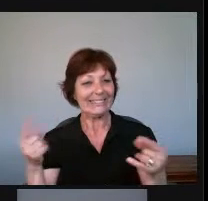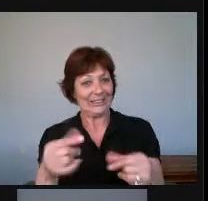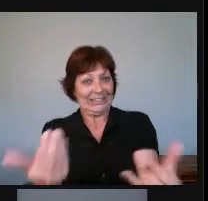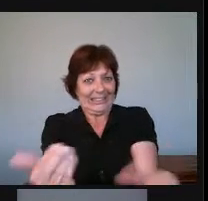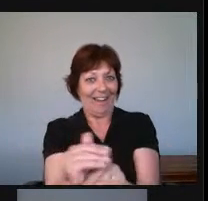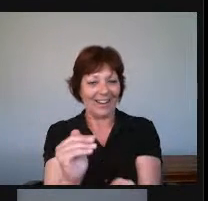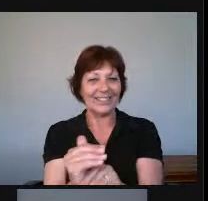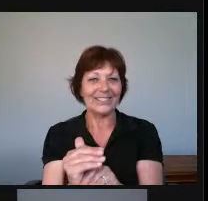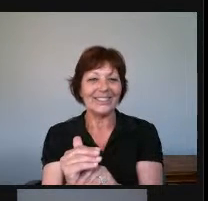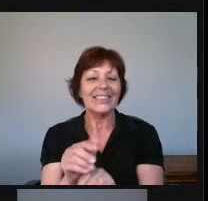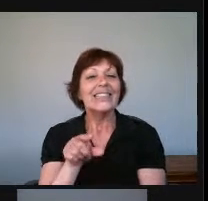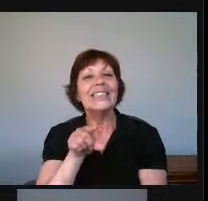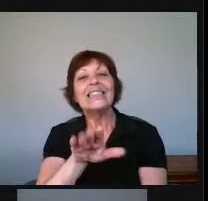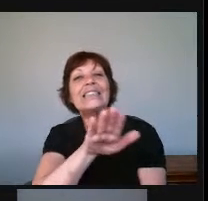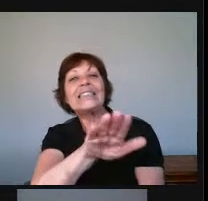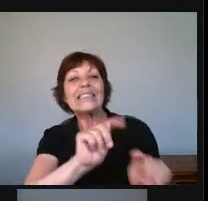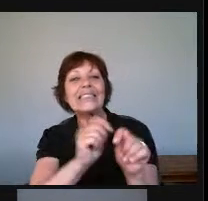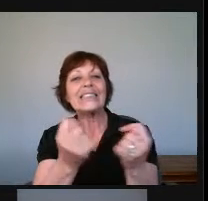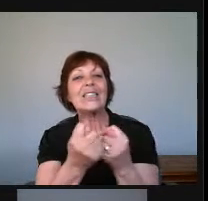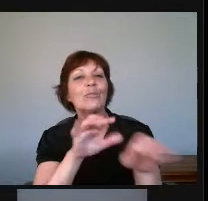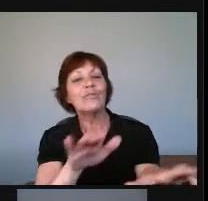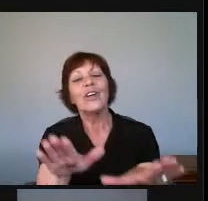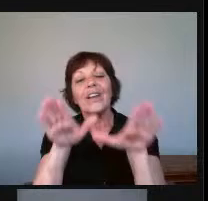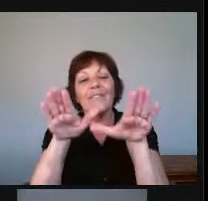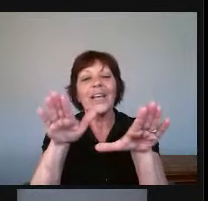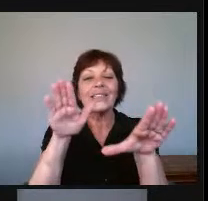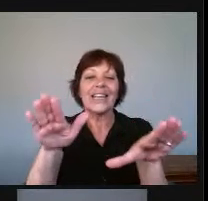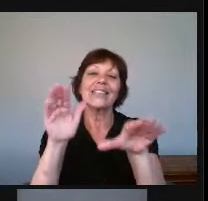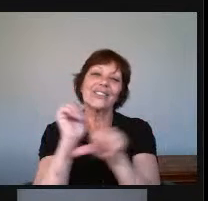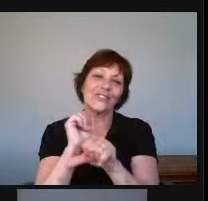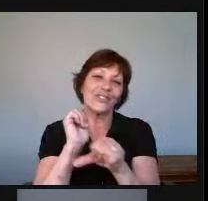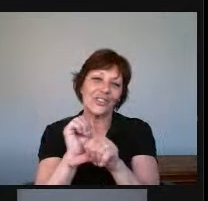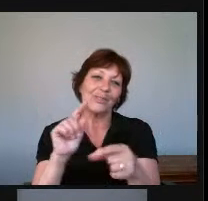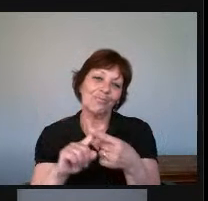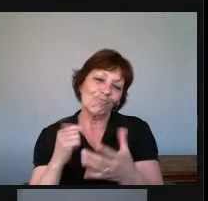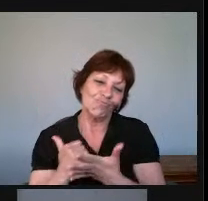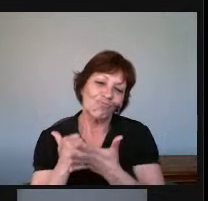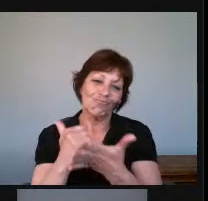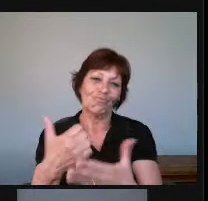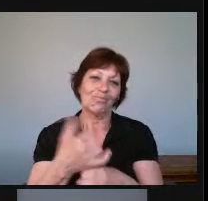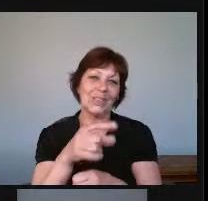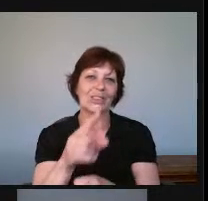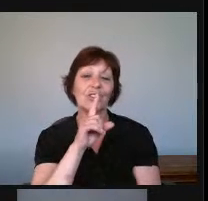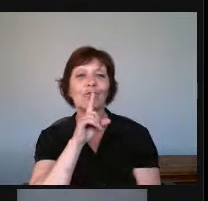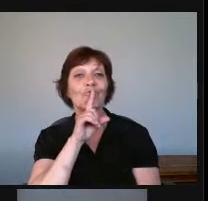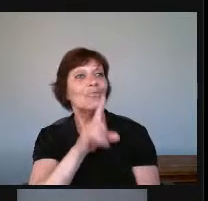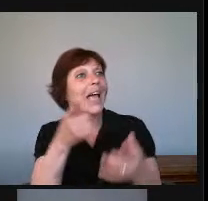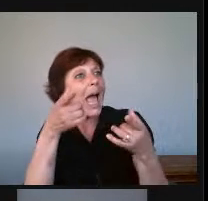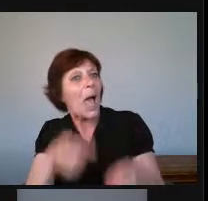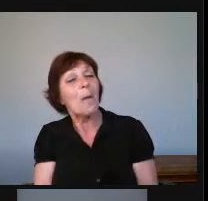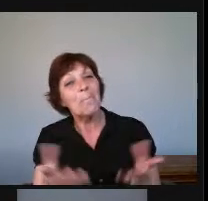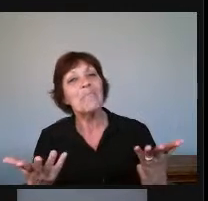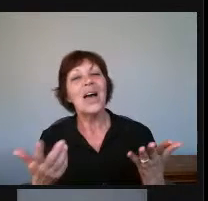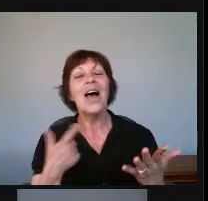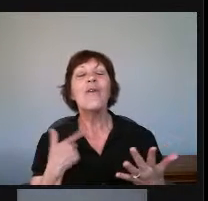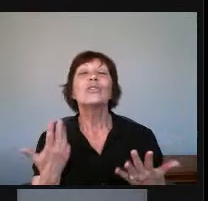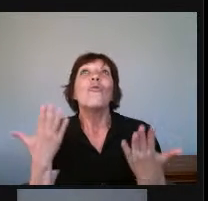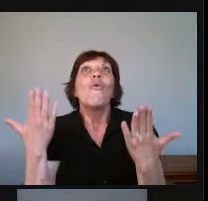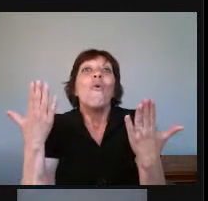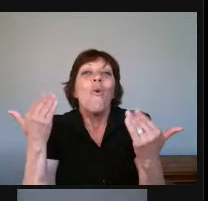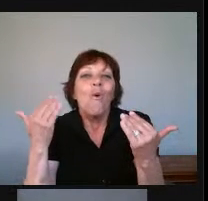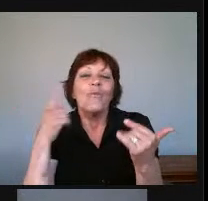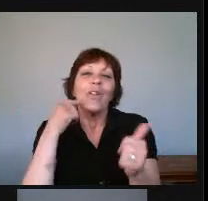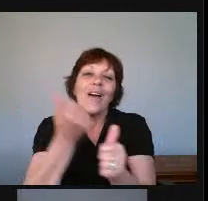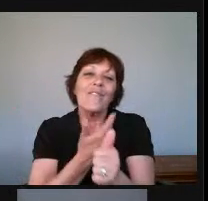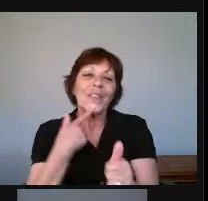and he and his team have just done a fantastic job to help to make this a reality. I was very hopeful that things